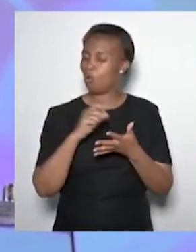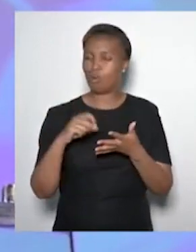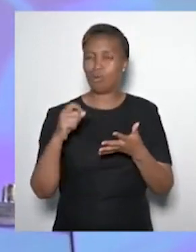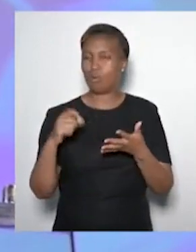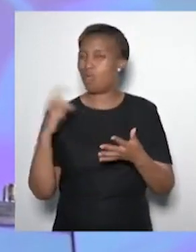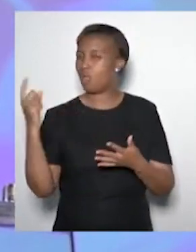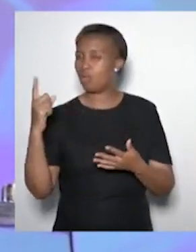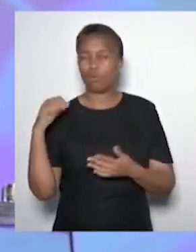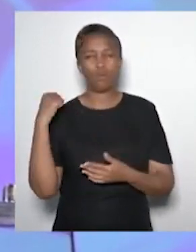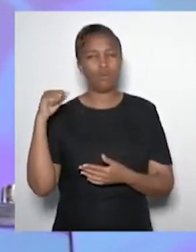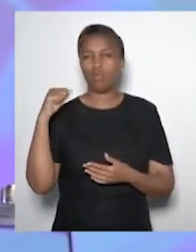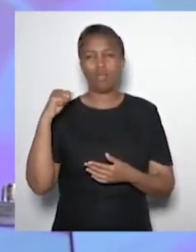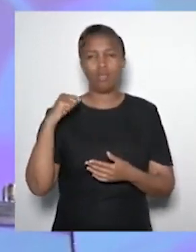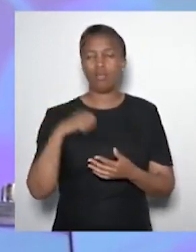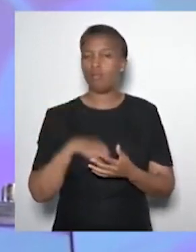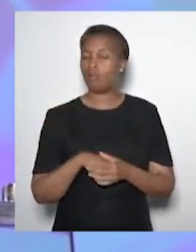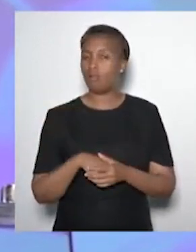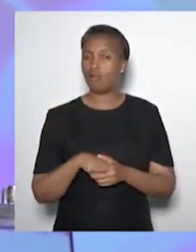it.